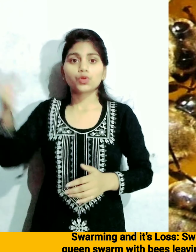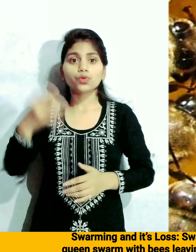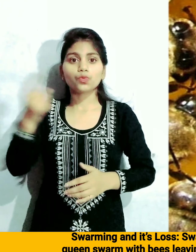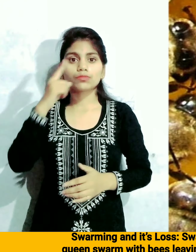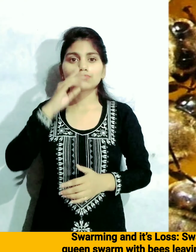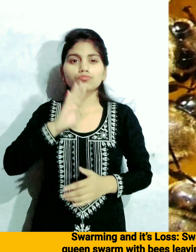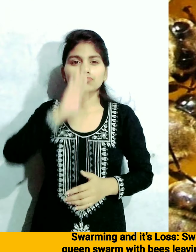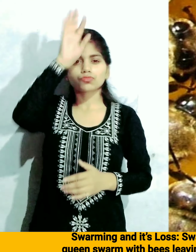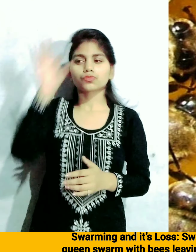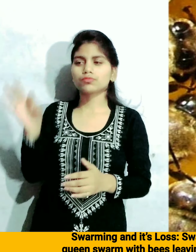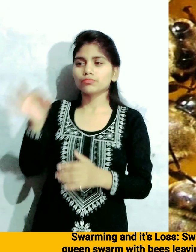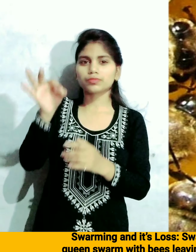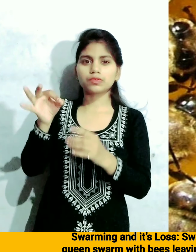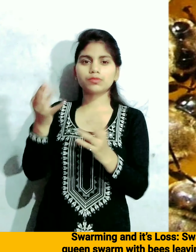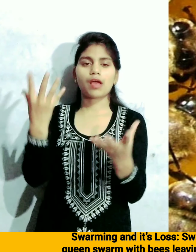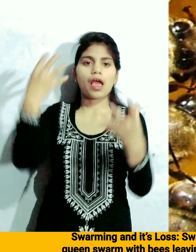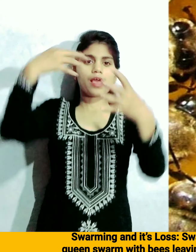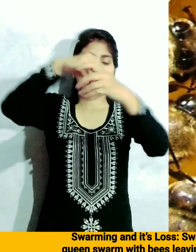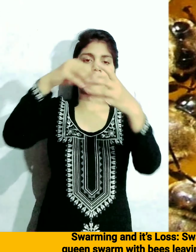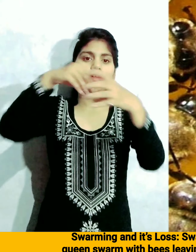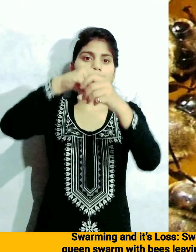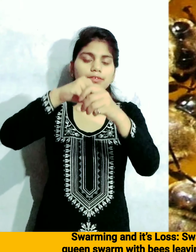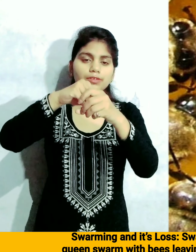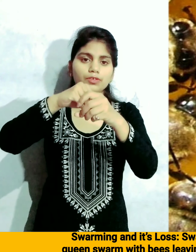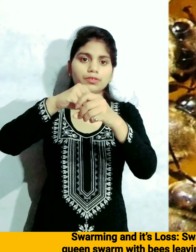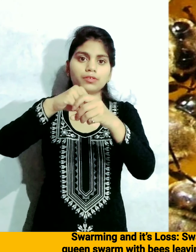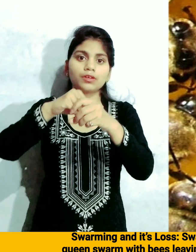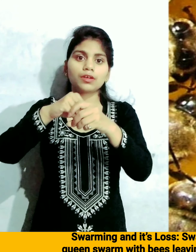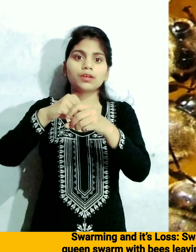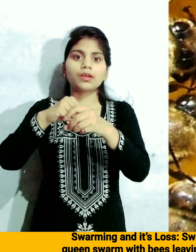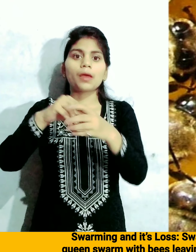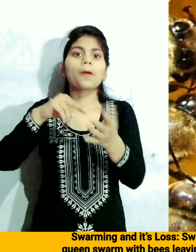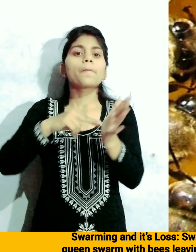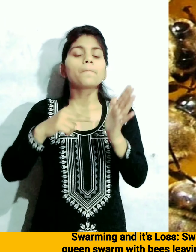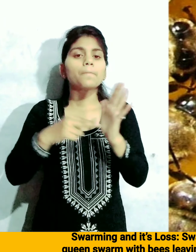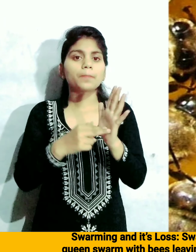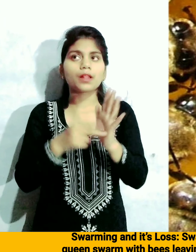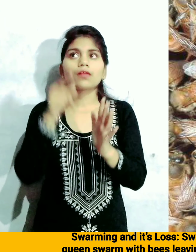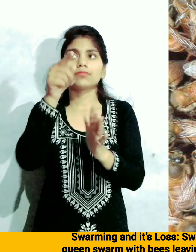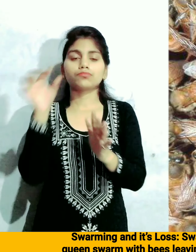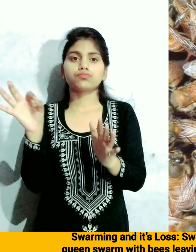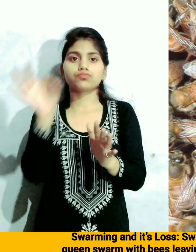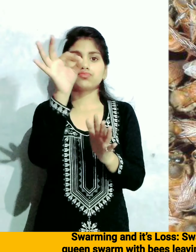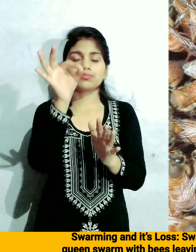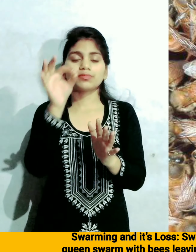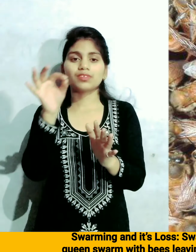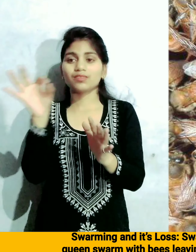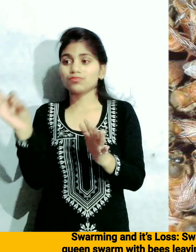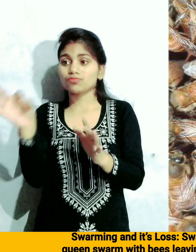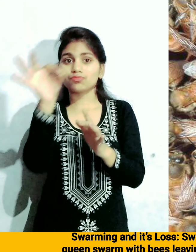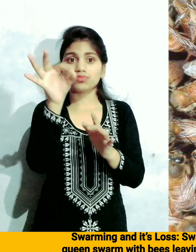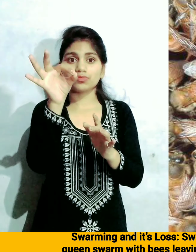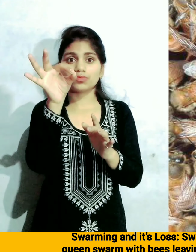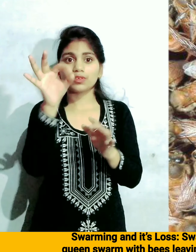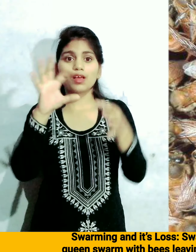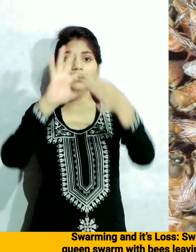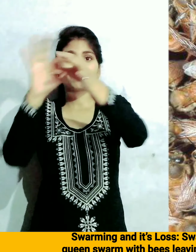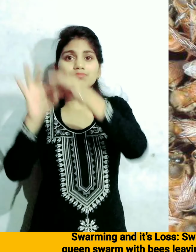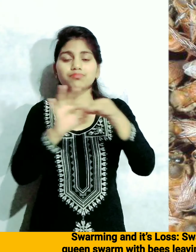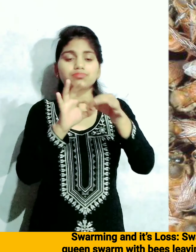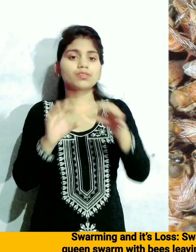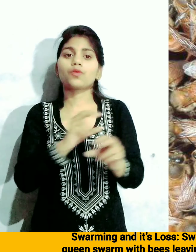queen cells from which the new queen emerges and remain